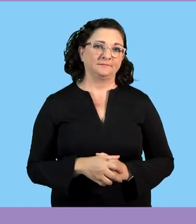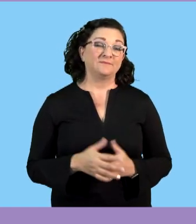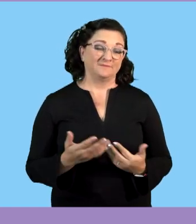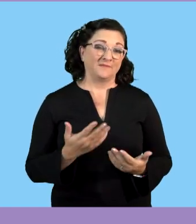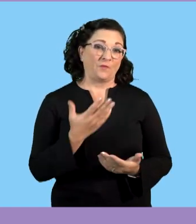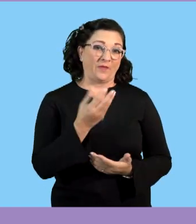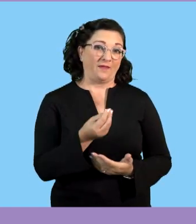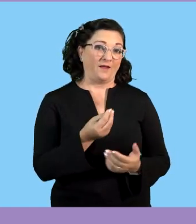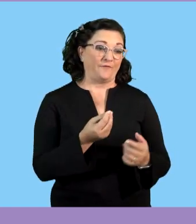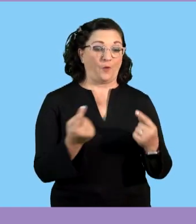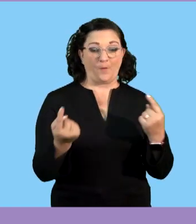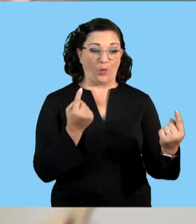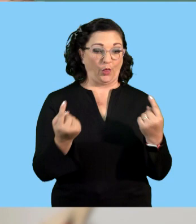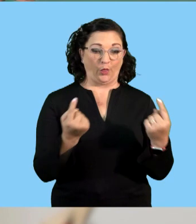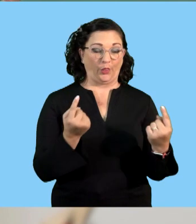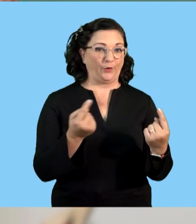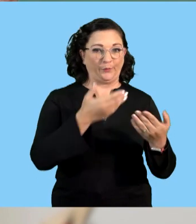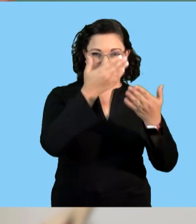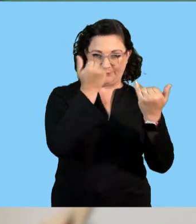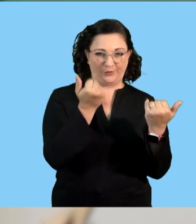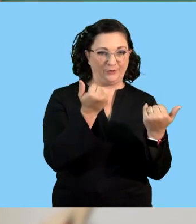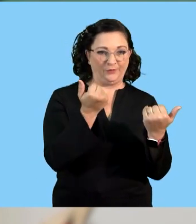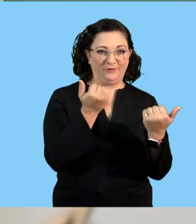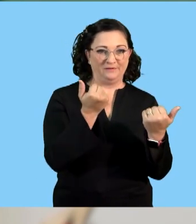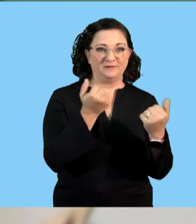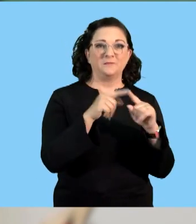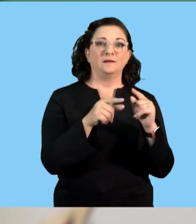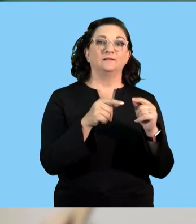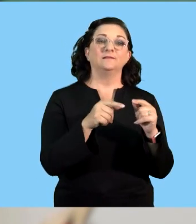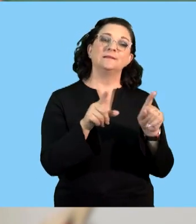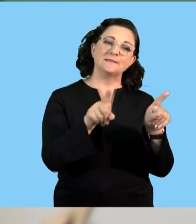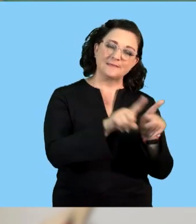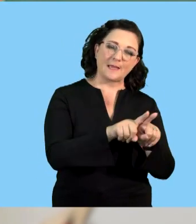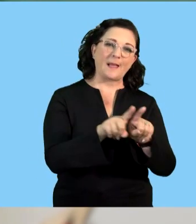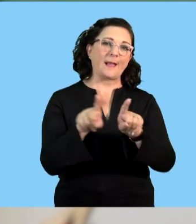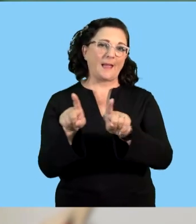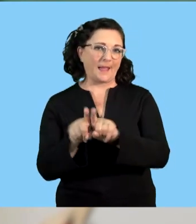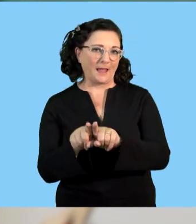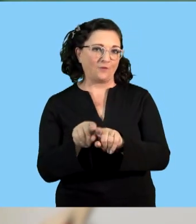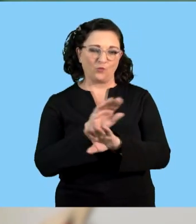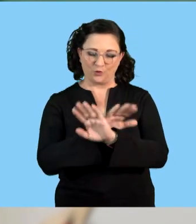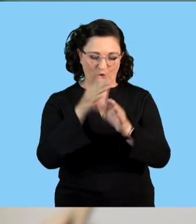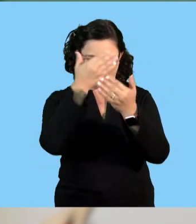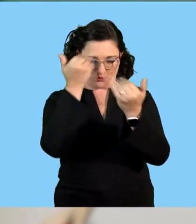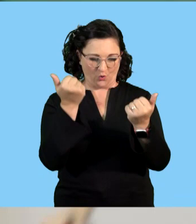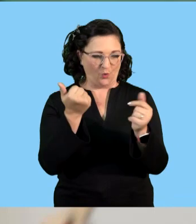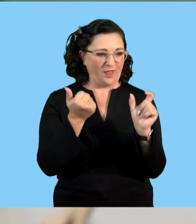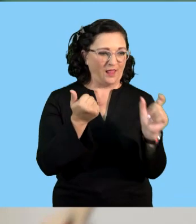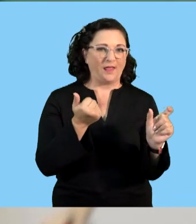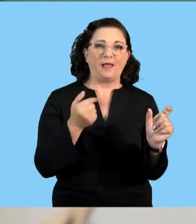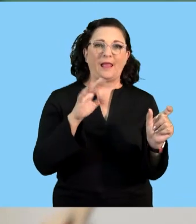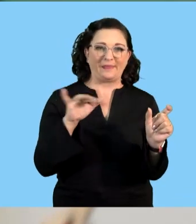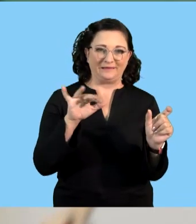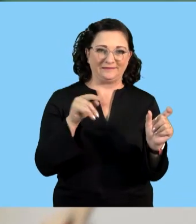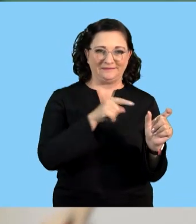have unknowns on both sides of the equation. The nice thing is that it is the same unknown. So us using the same letter